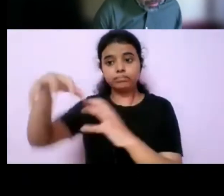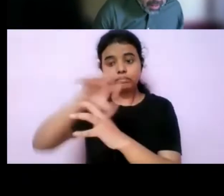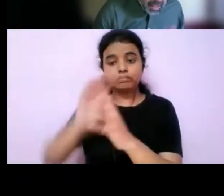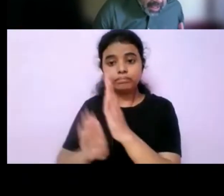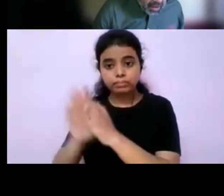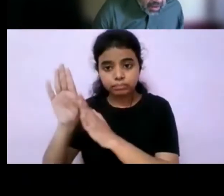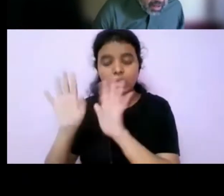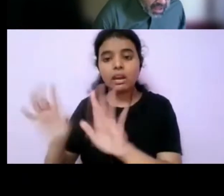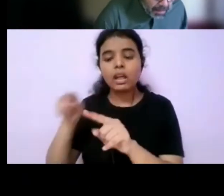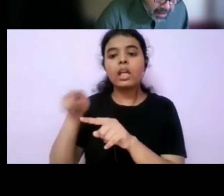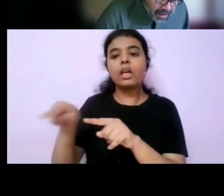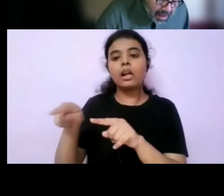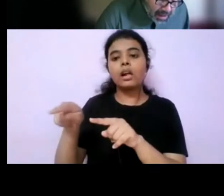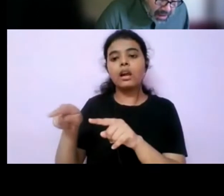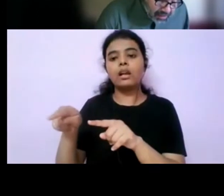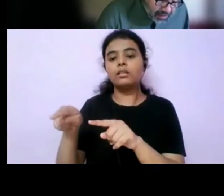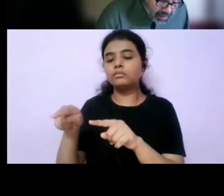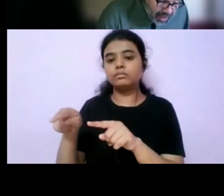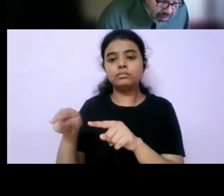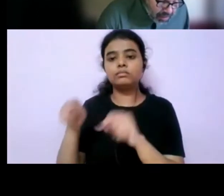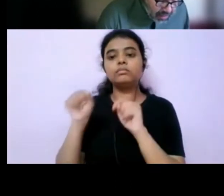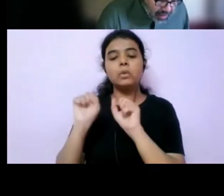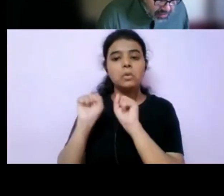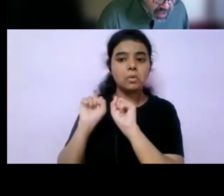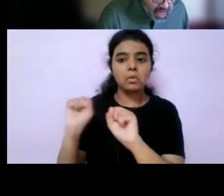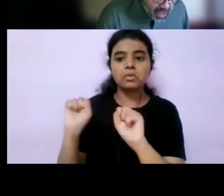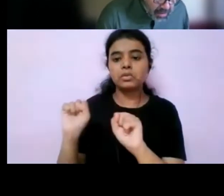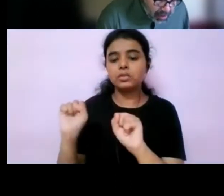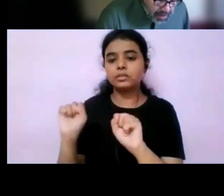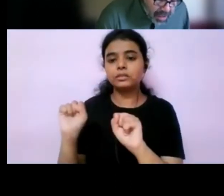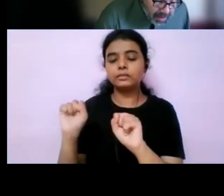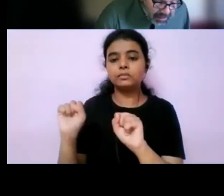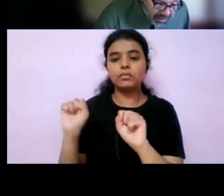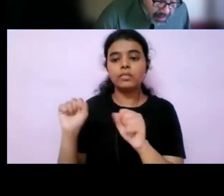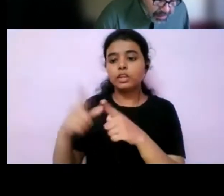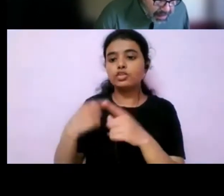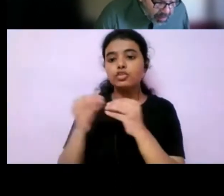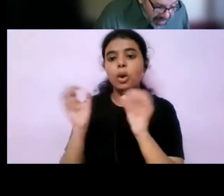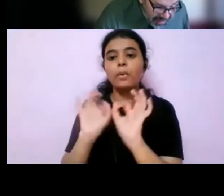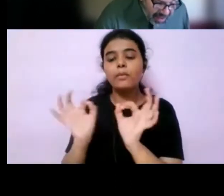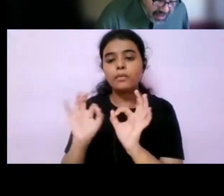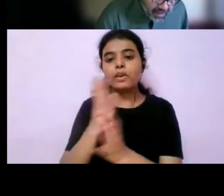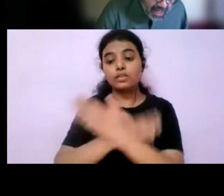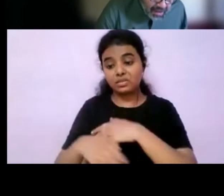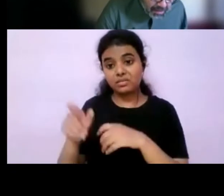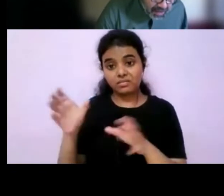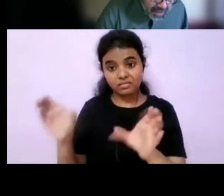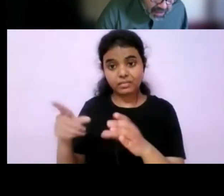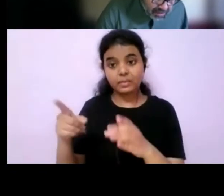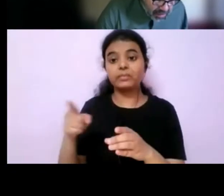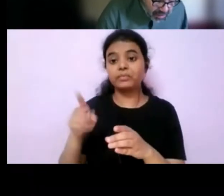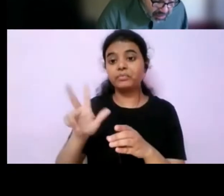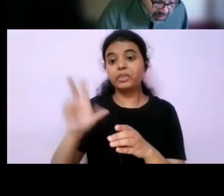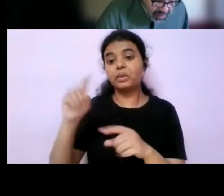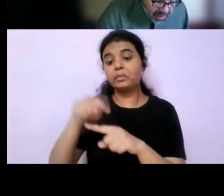school. According to the International Labour Organization, unemployment amongst disabled people is as high as 80% in